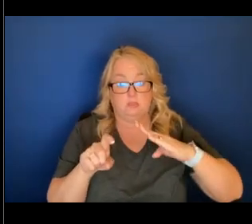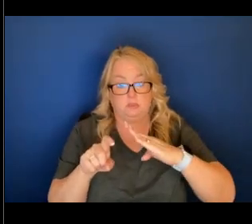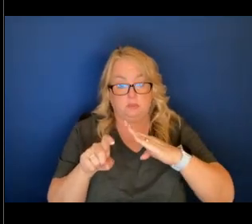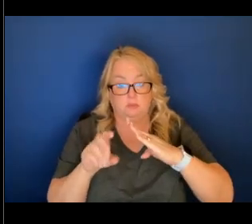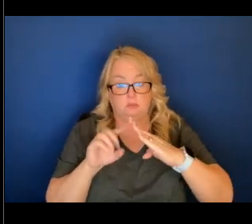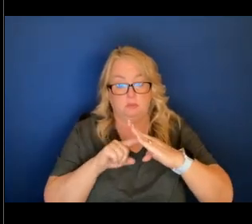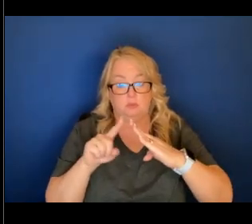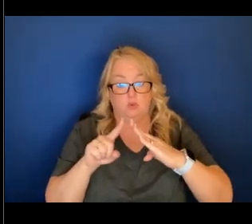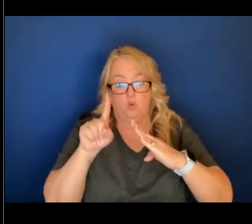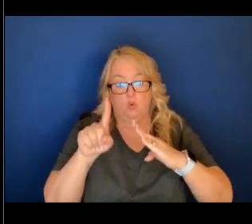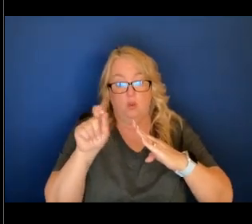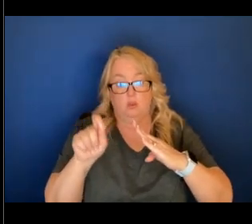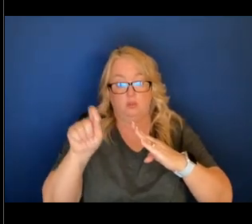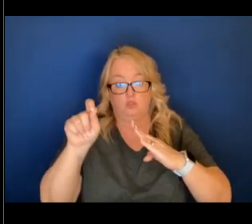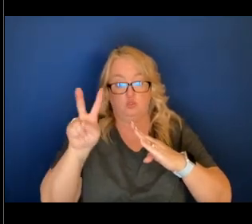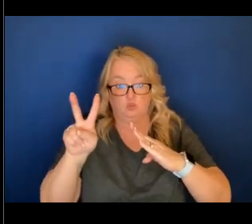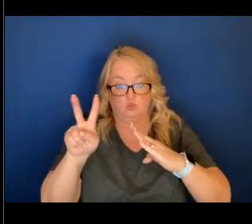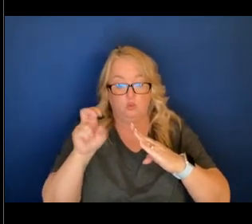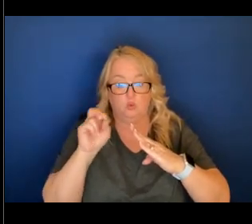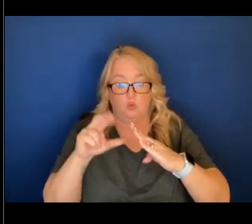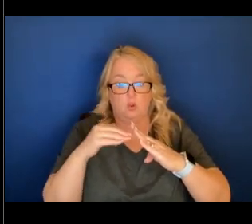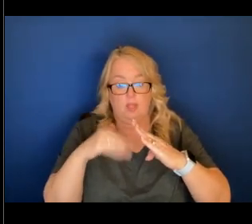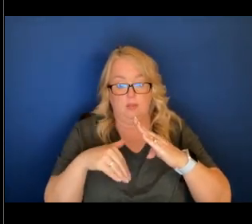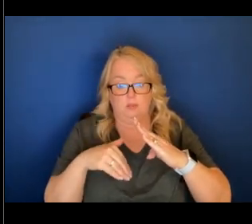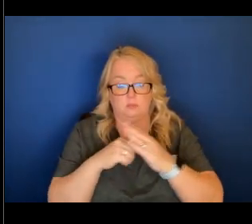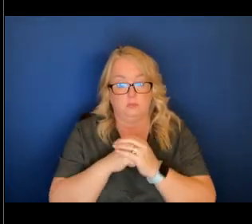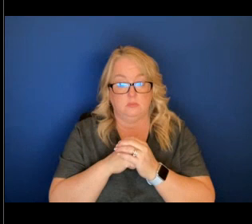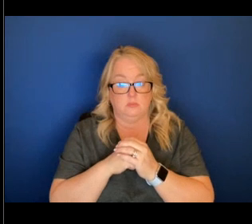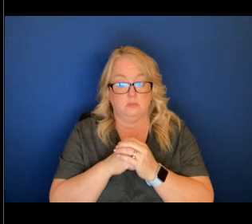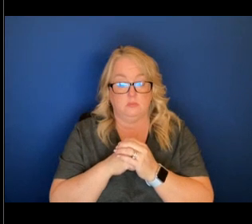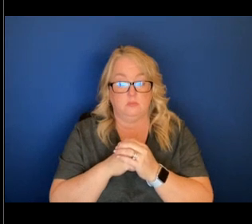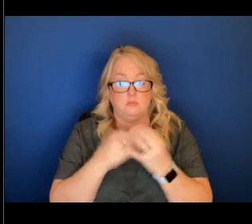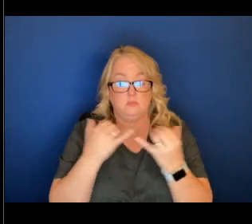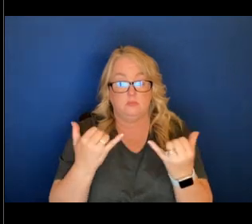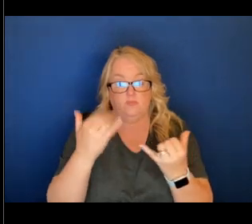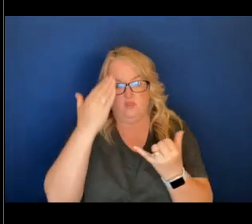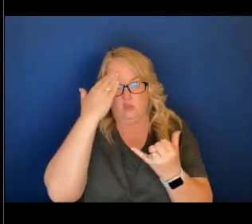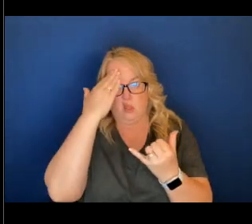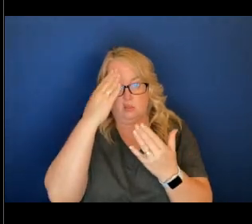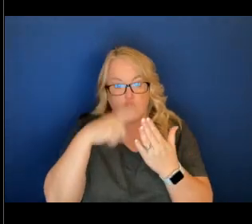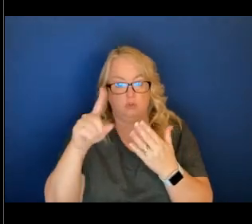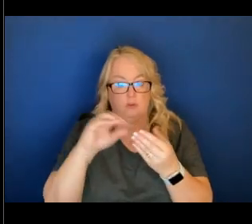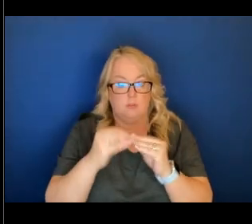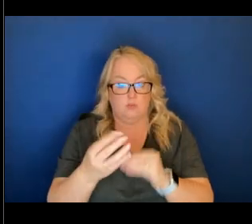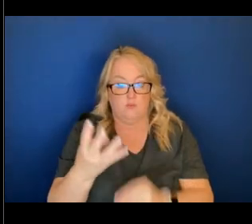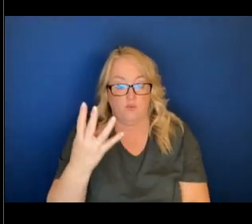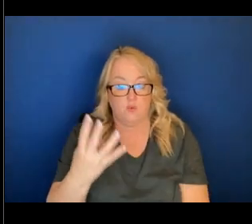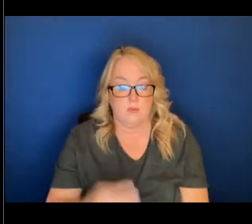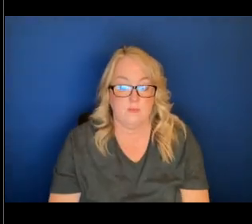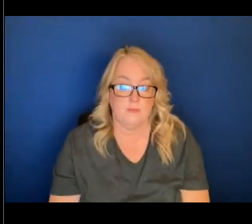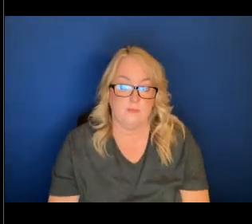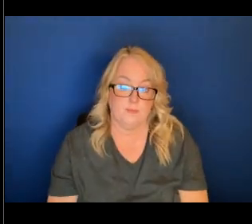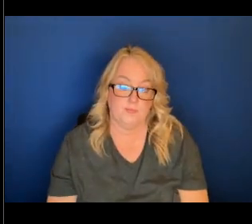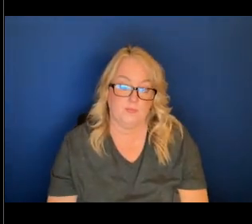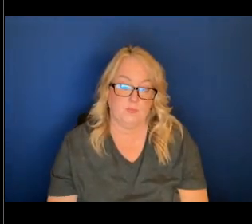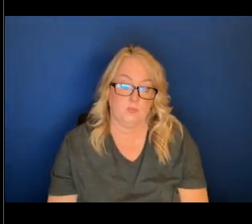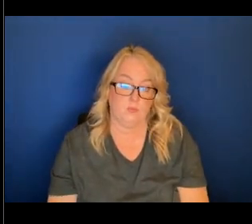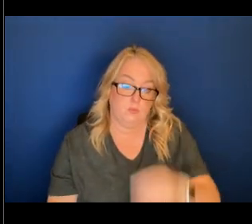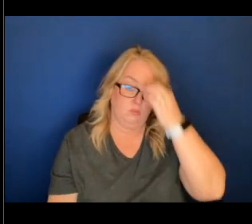1 to 2 or less. And that brings us to knowledge check 4. Michael?